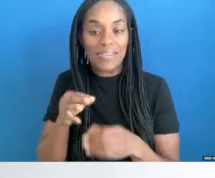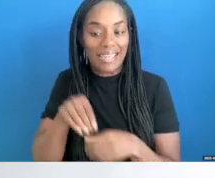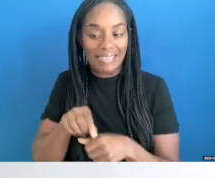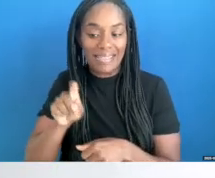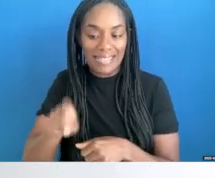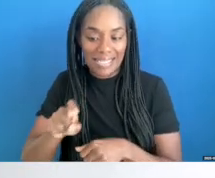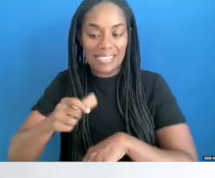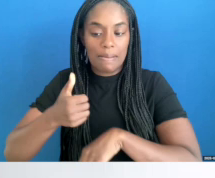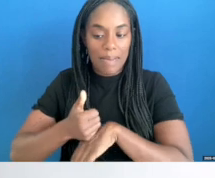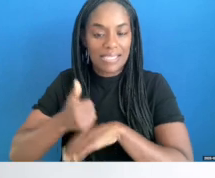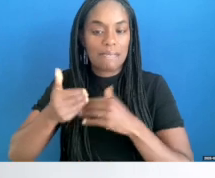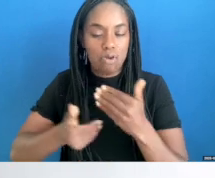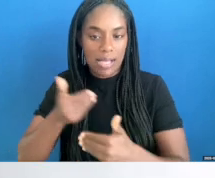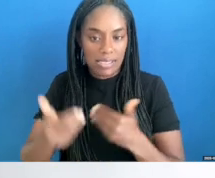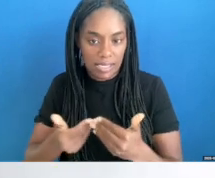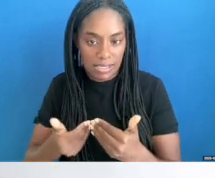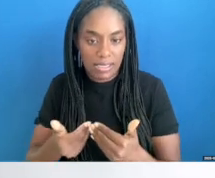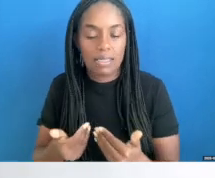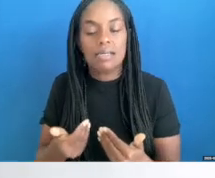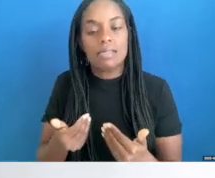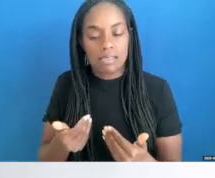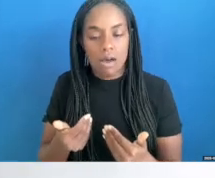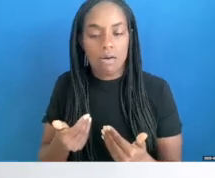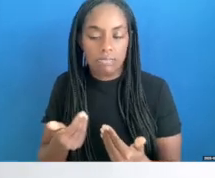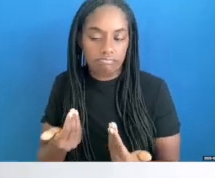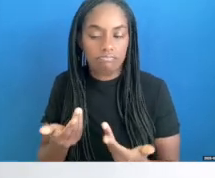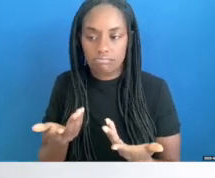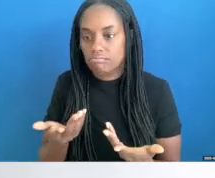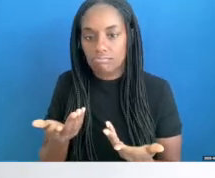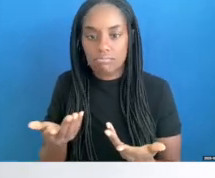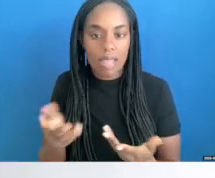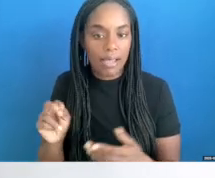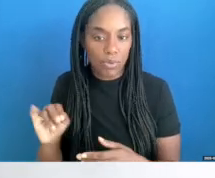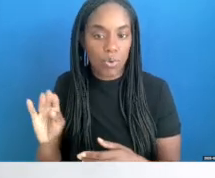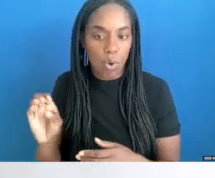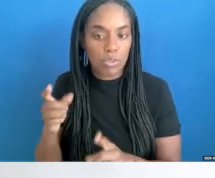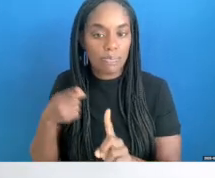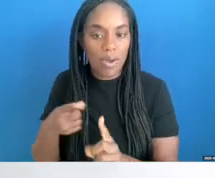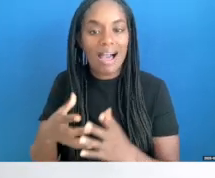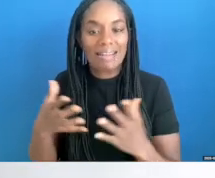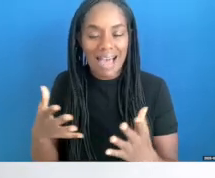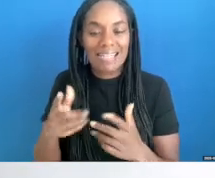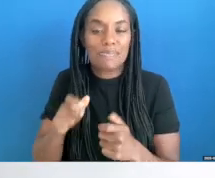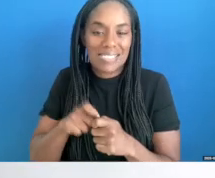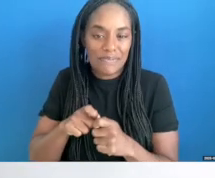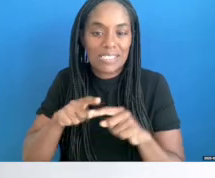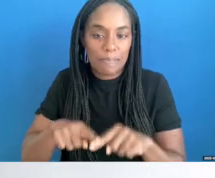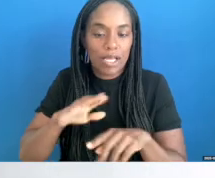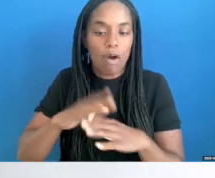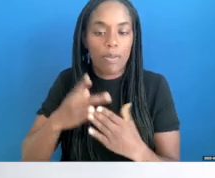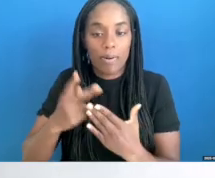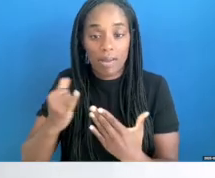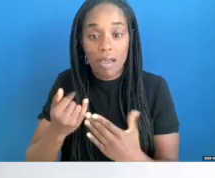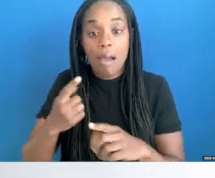process. So again, to Nicole's point, a lot of these are very specific to program to program, but I will say that at least for